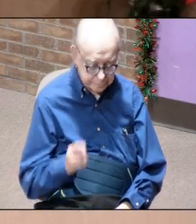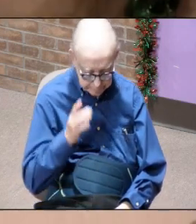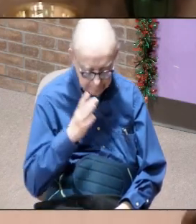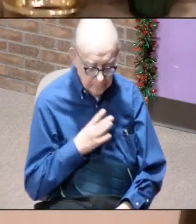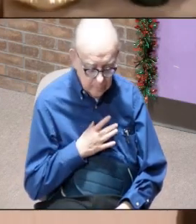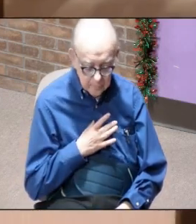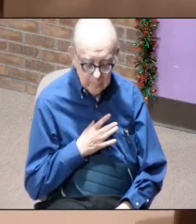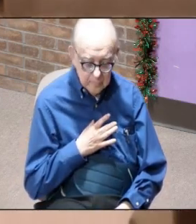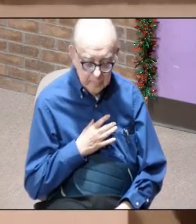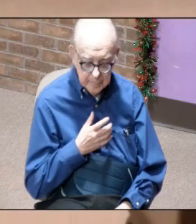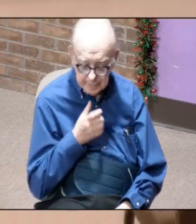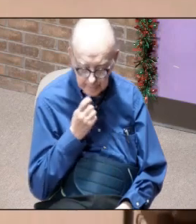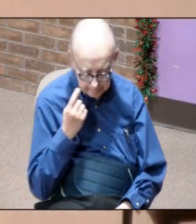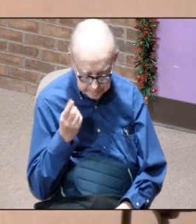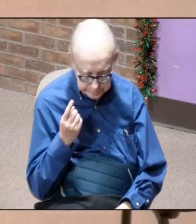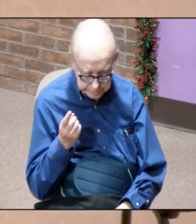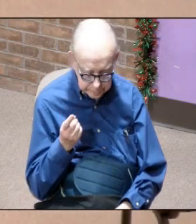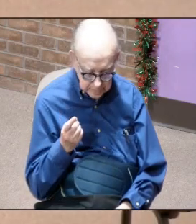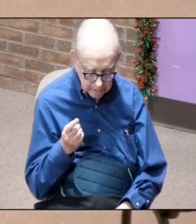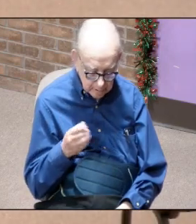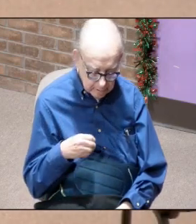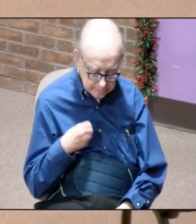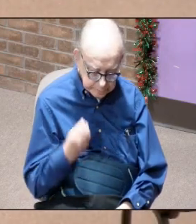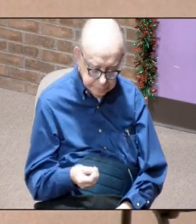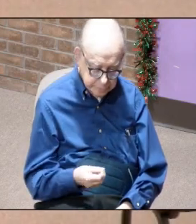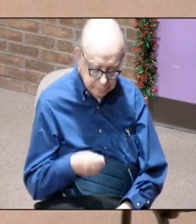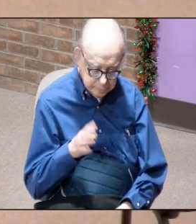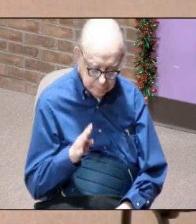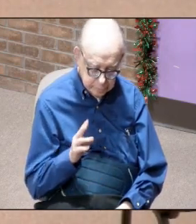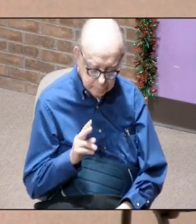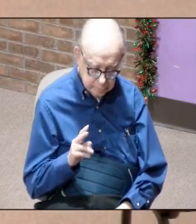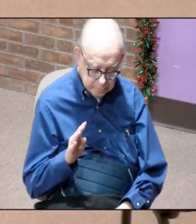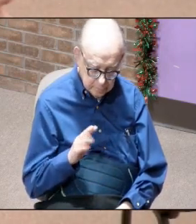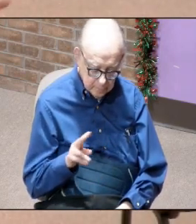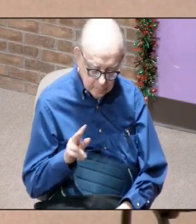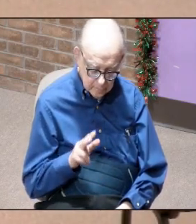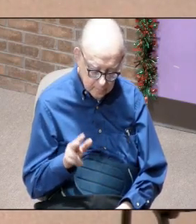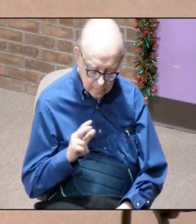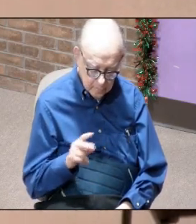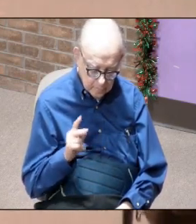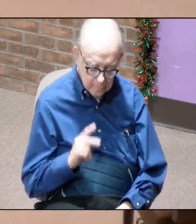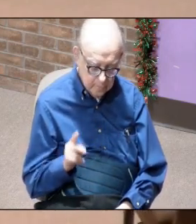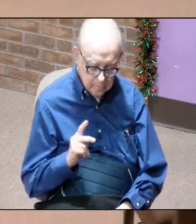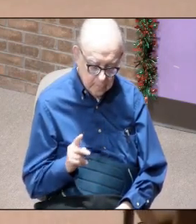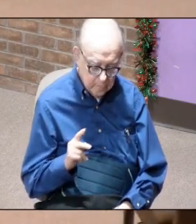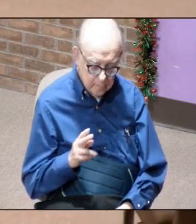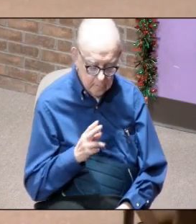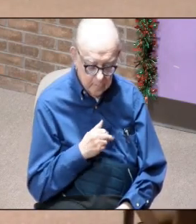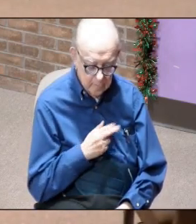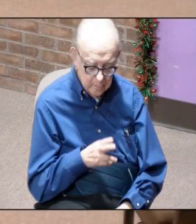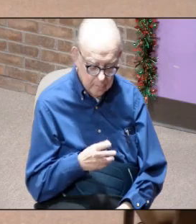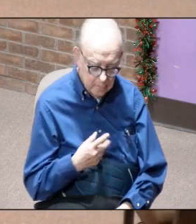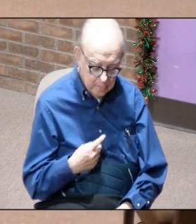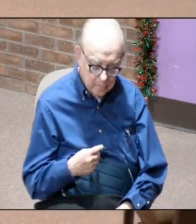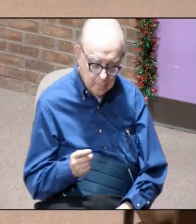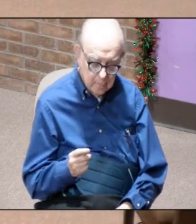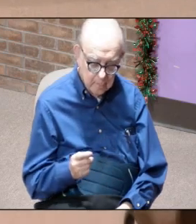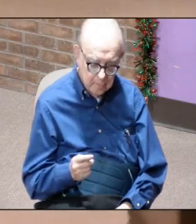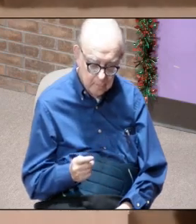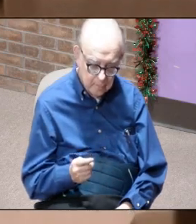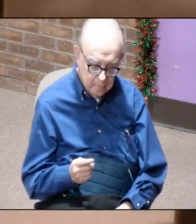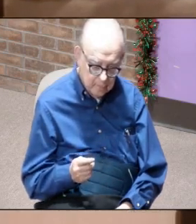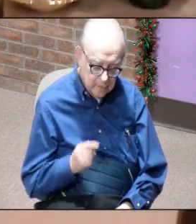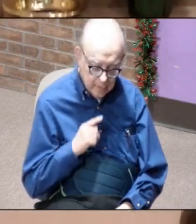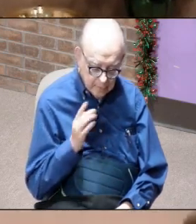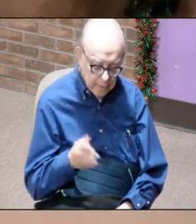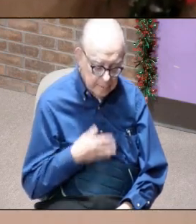guy who they think gave 43 people in a hospital it, because what did he do? He tried to think about bringing